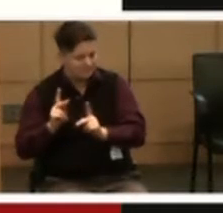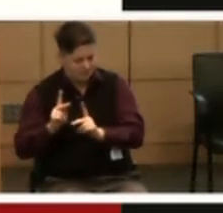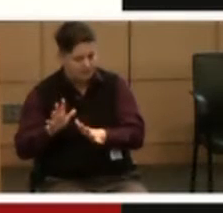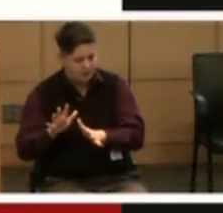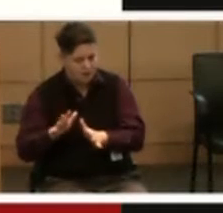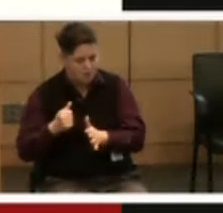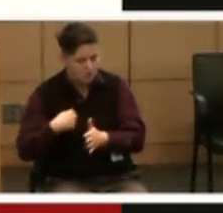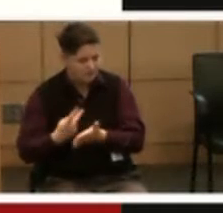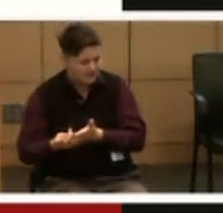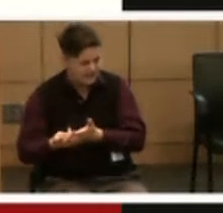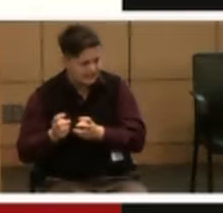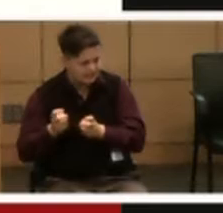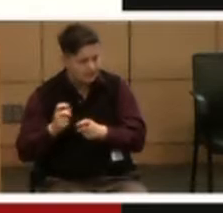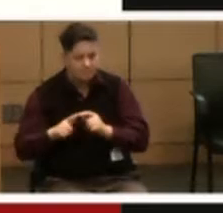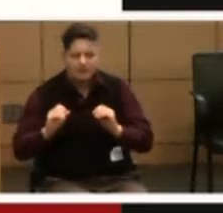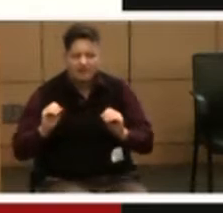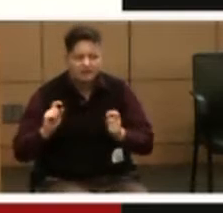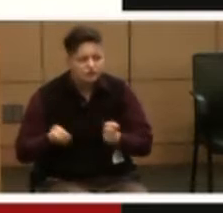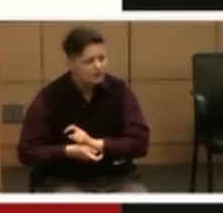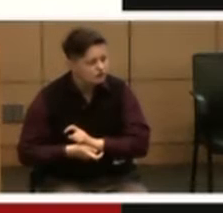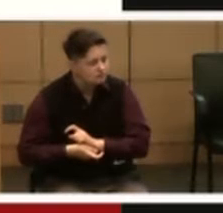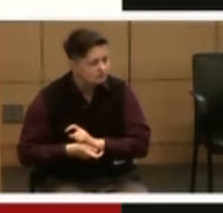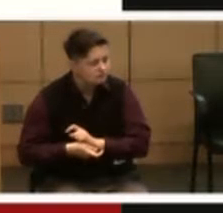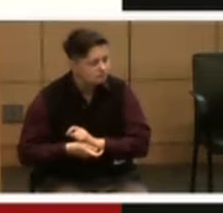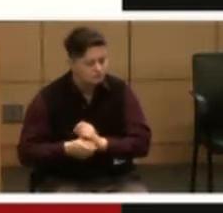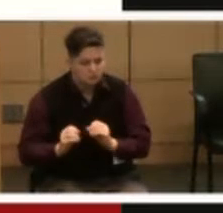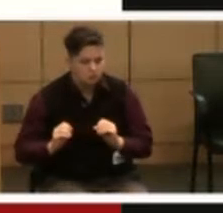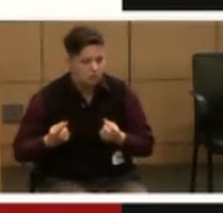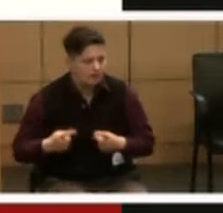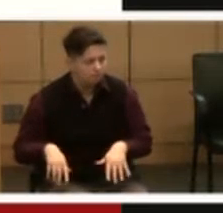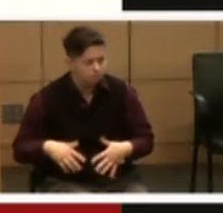And yet, nothing happened. There was no change